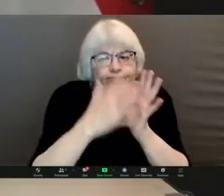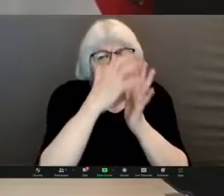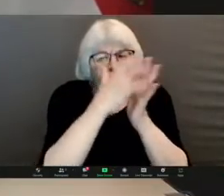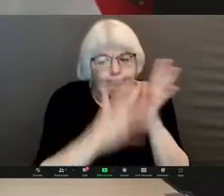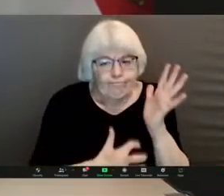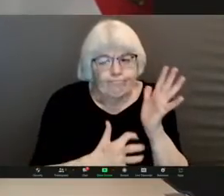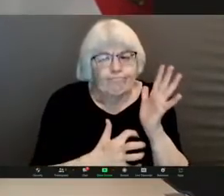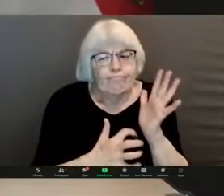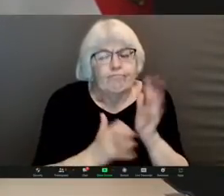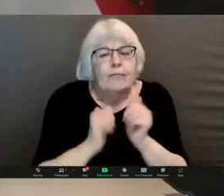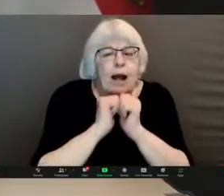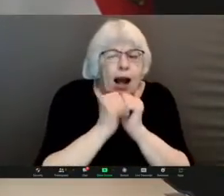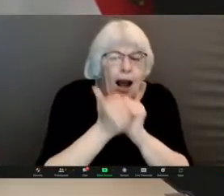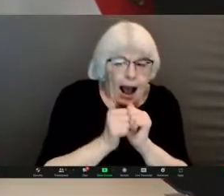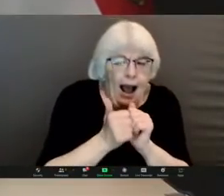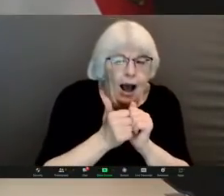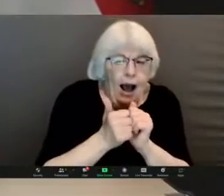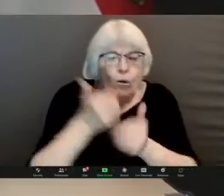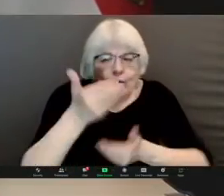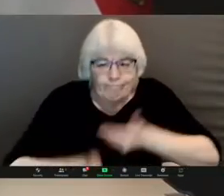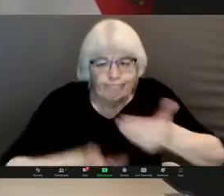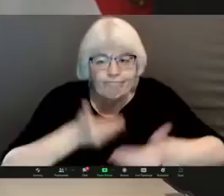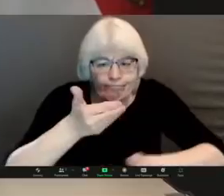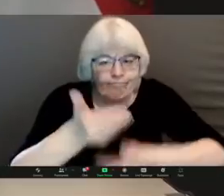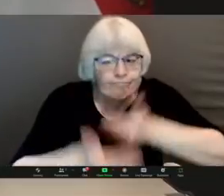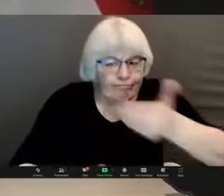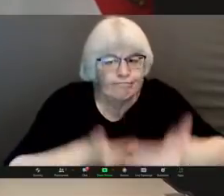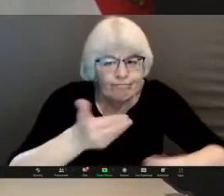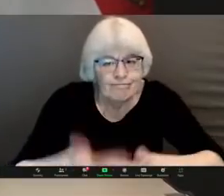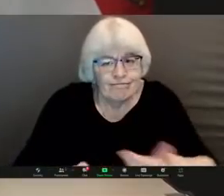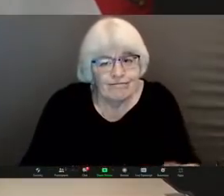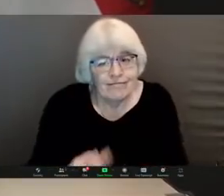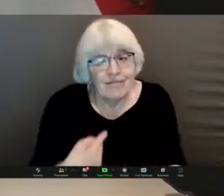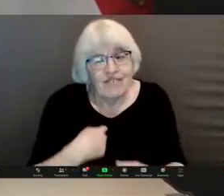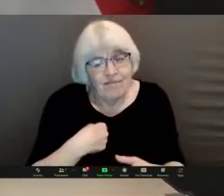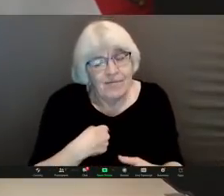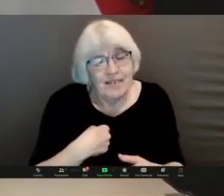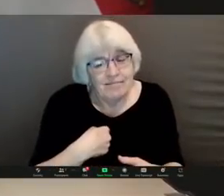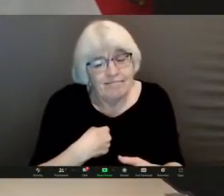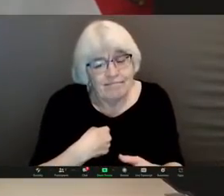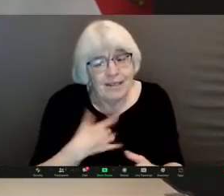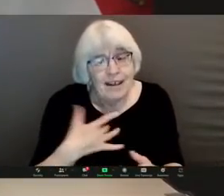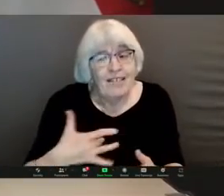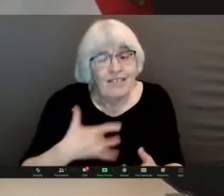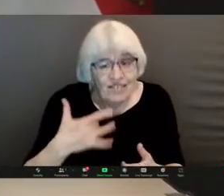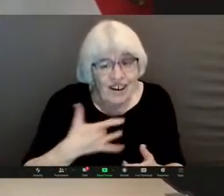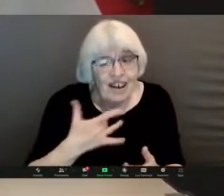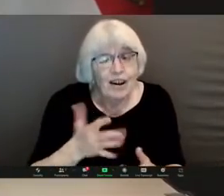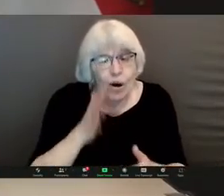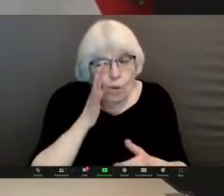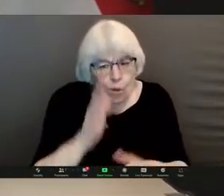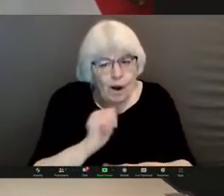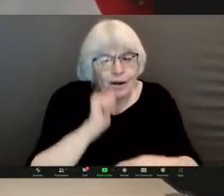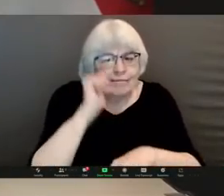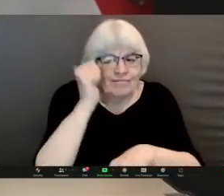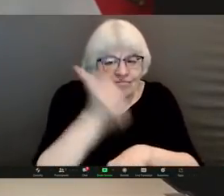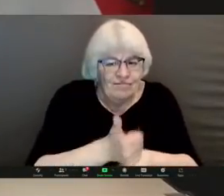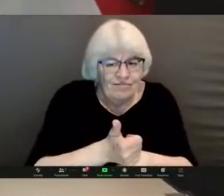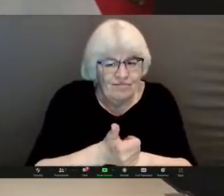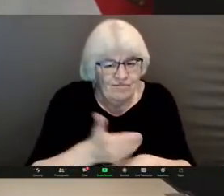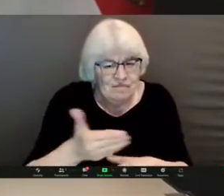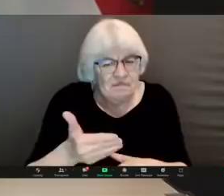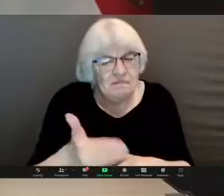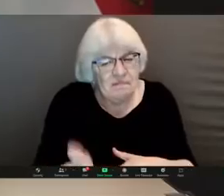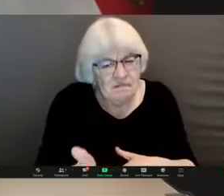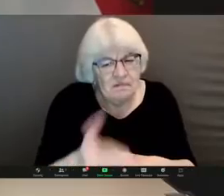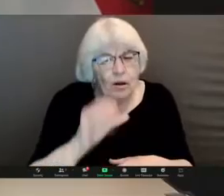before October gets too far in, that we would have something in place. Is that as firm of wishy-washy commitment as we